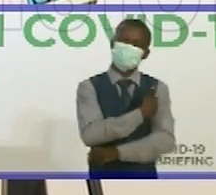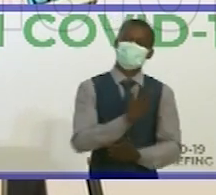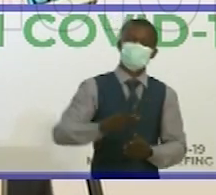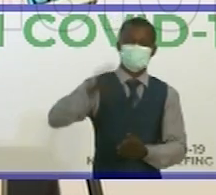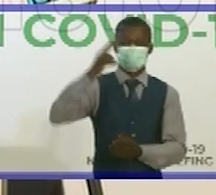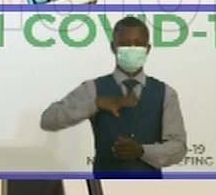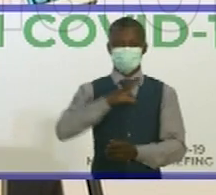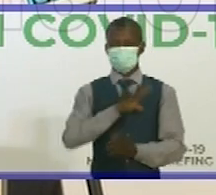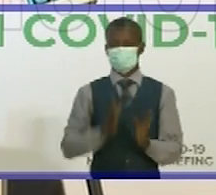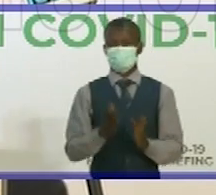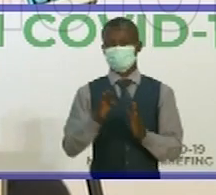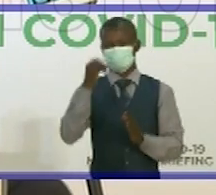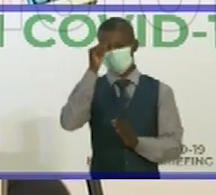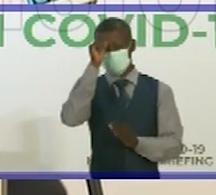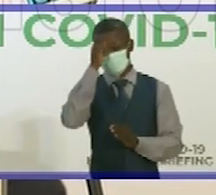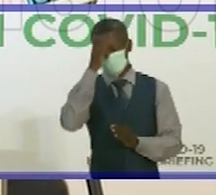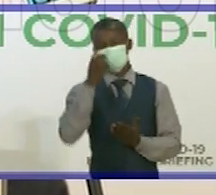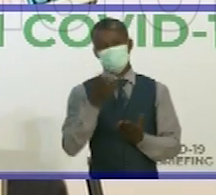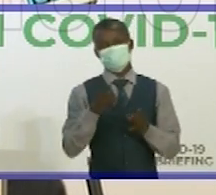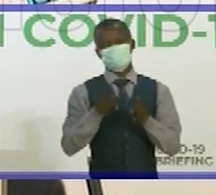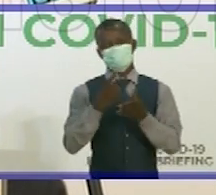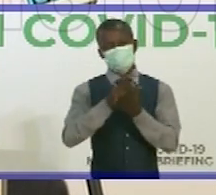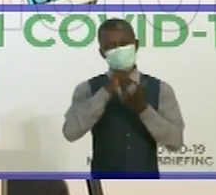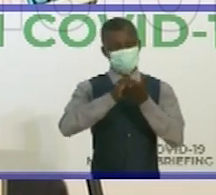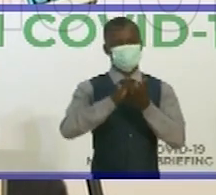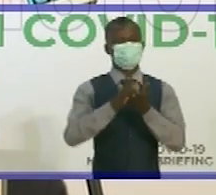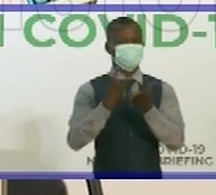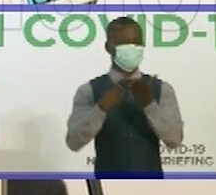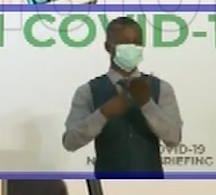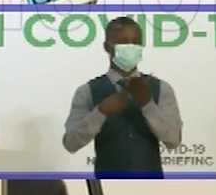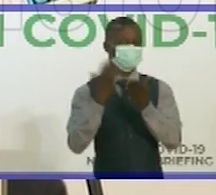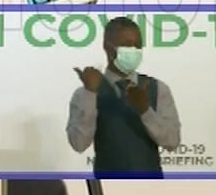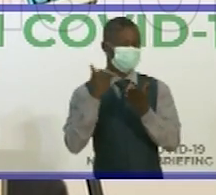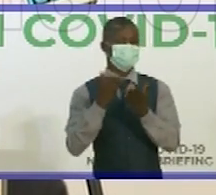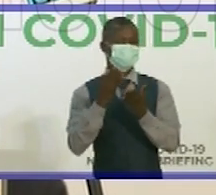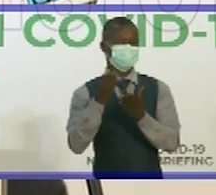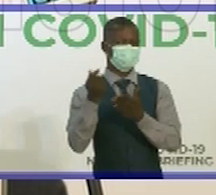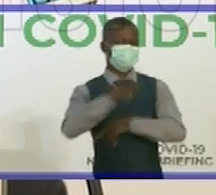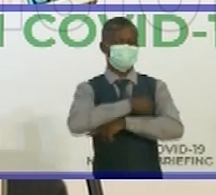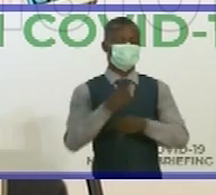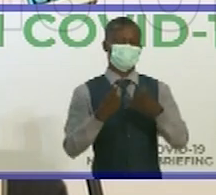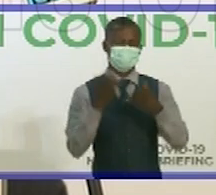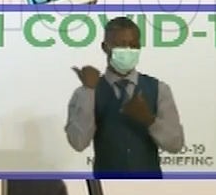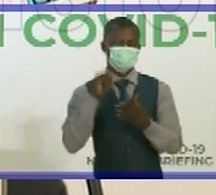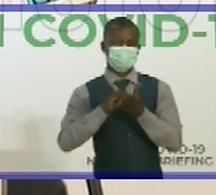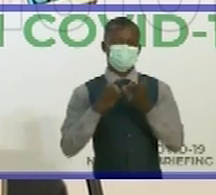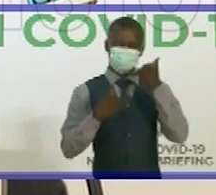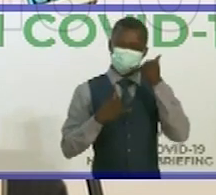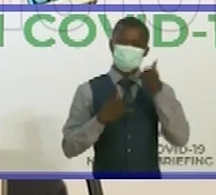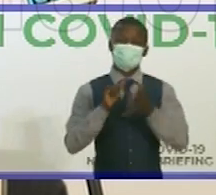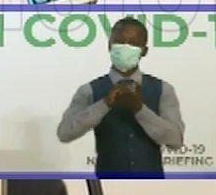India spoke in that respect when he visited us some time ago, just a couple of days ago, to say that India is also working